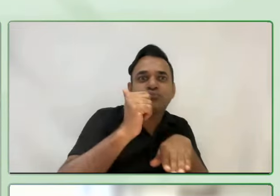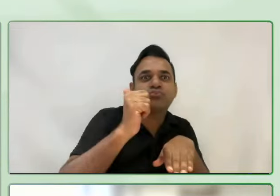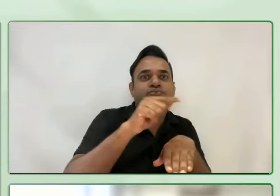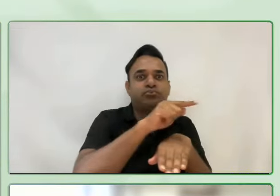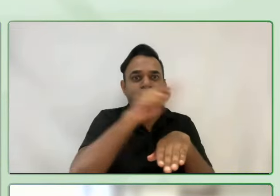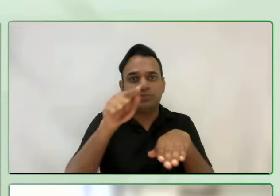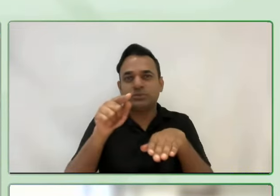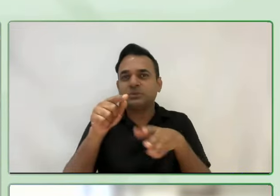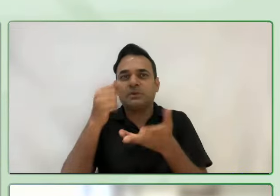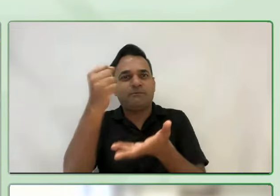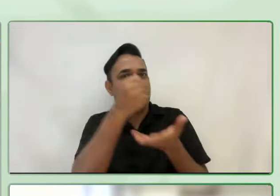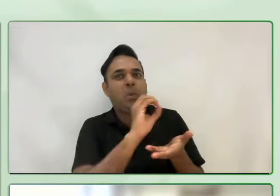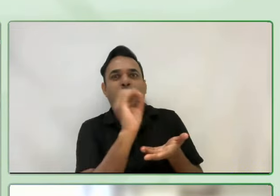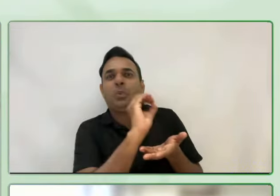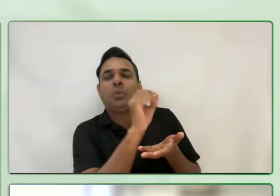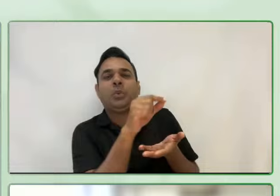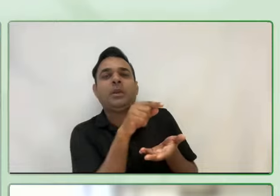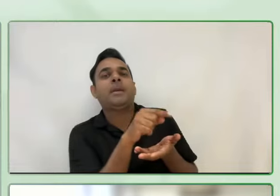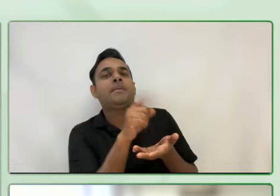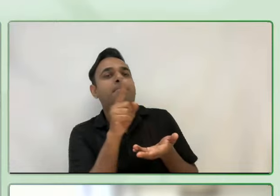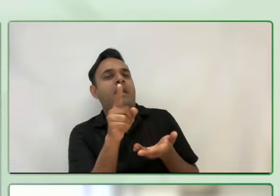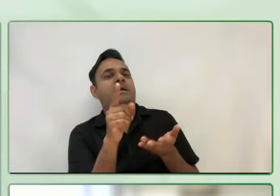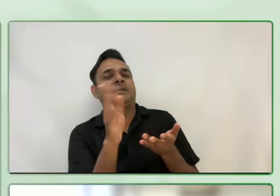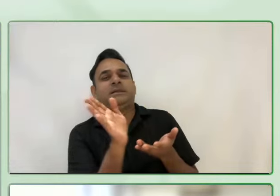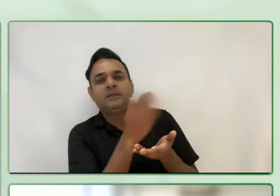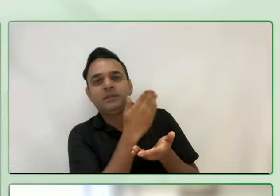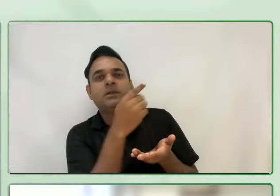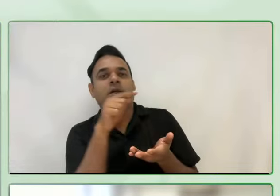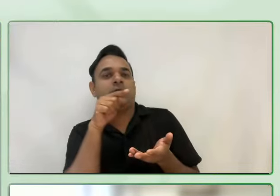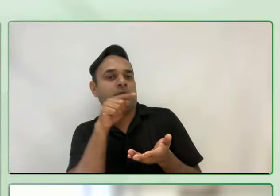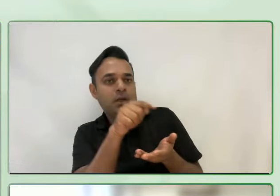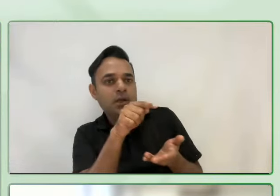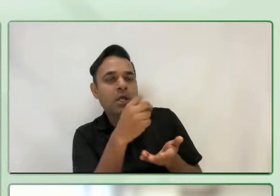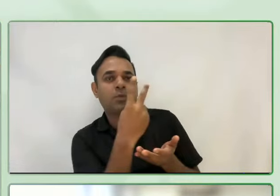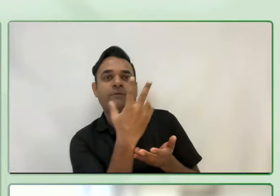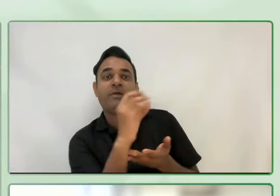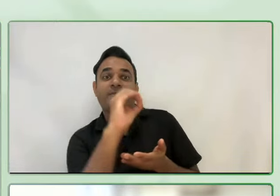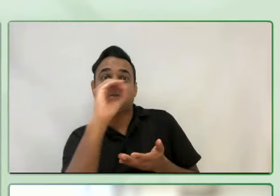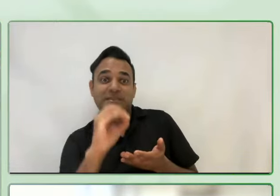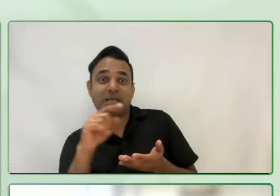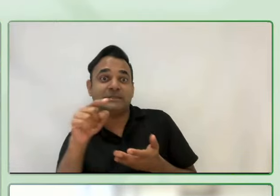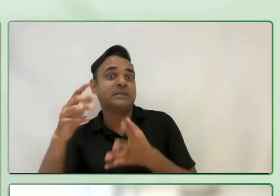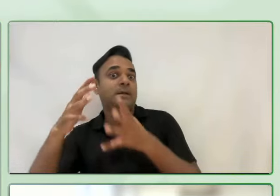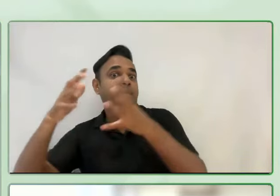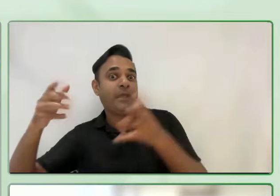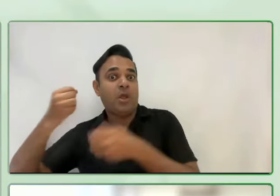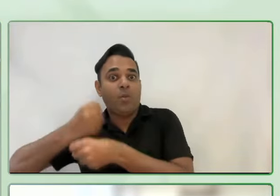consider even thinking about making an adjustment that would make it easier for